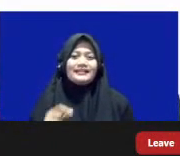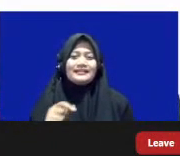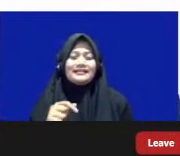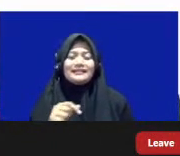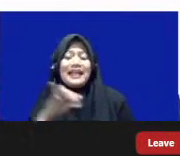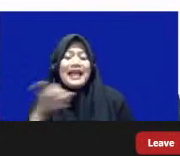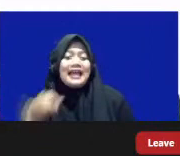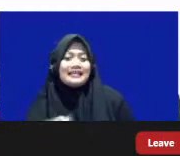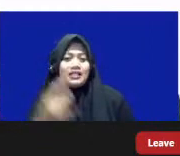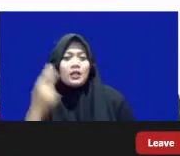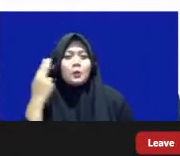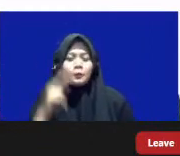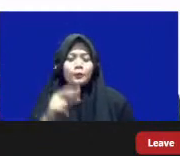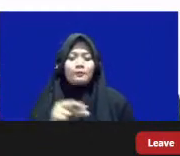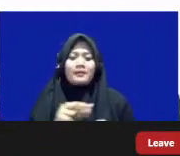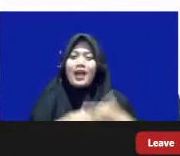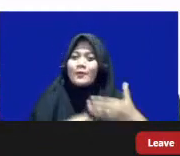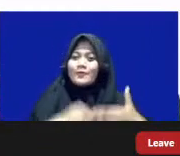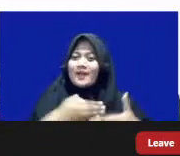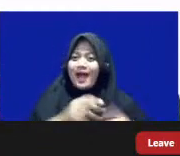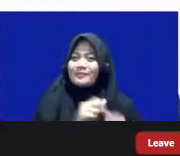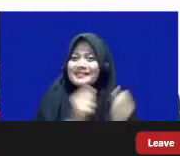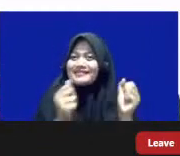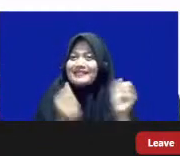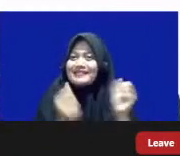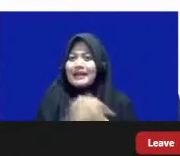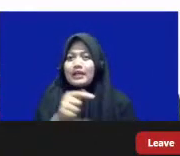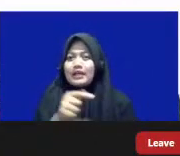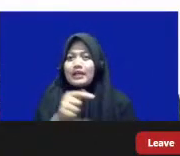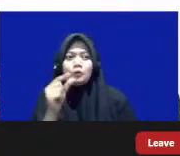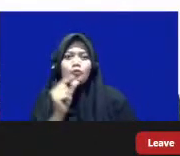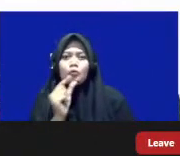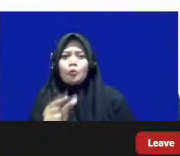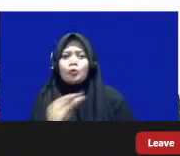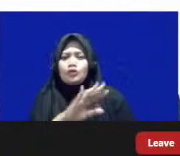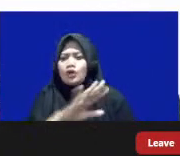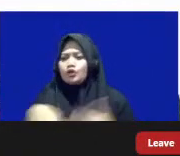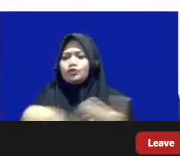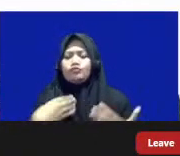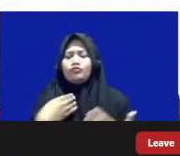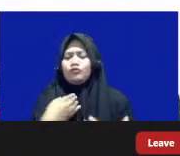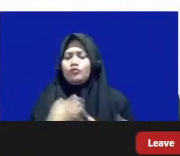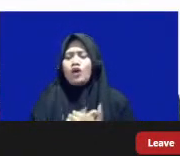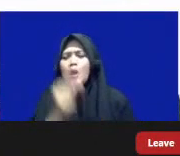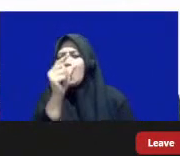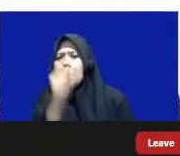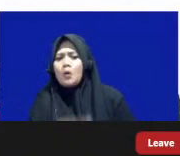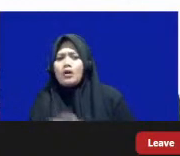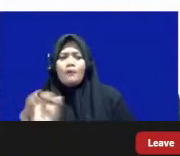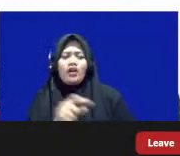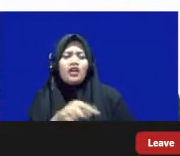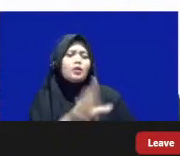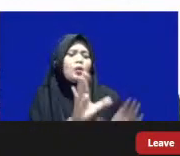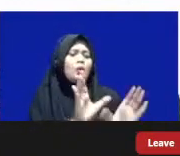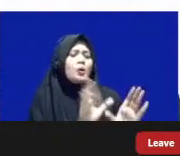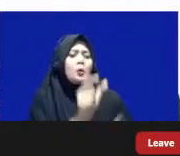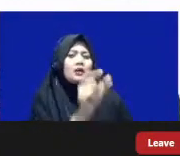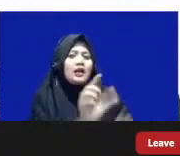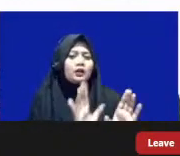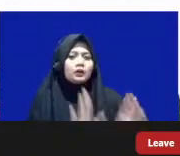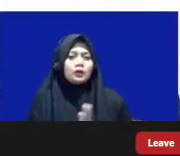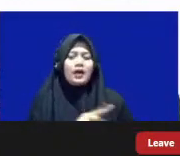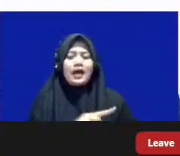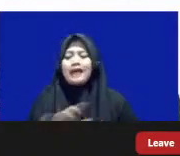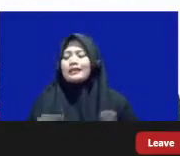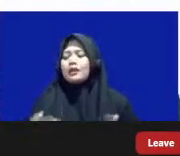not that one agency or one people can play an active role. It needs collective